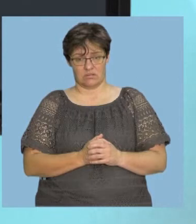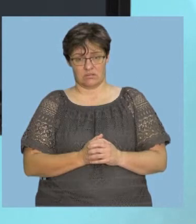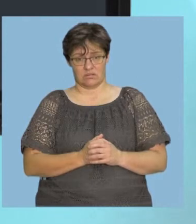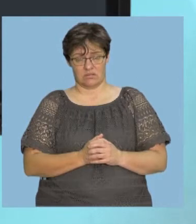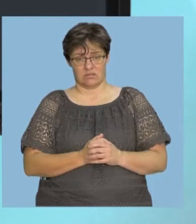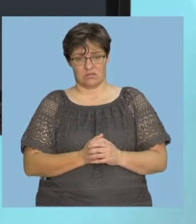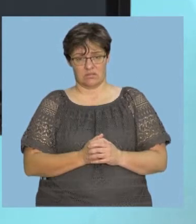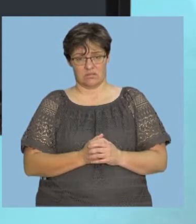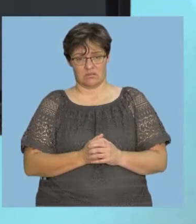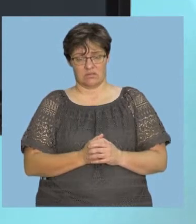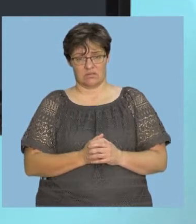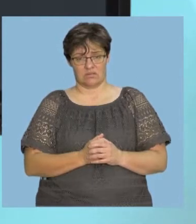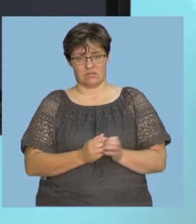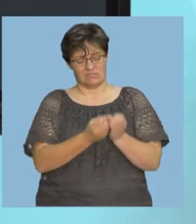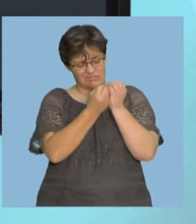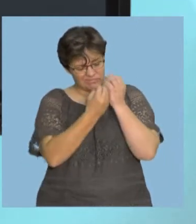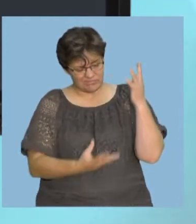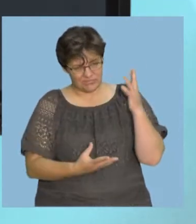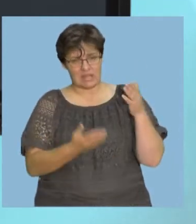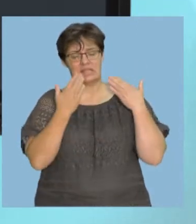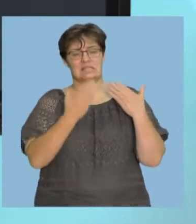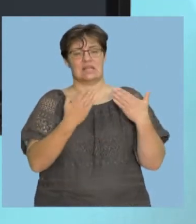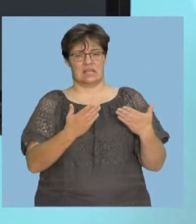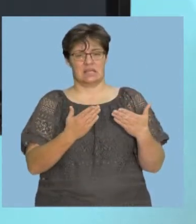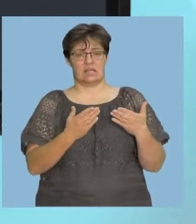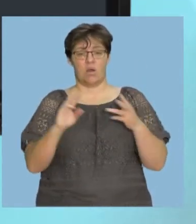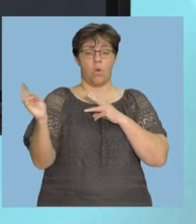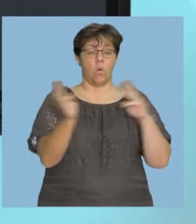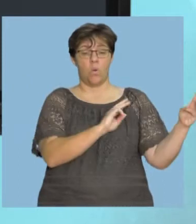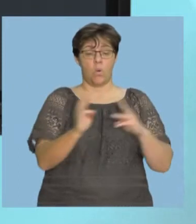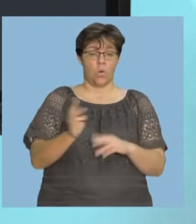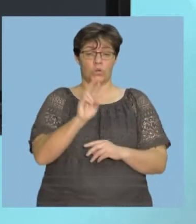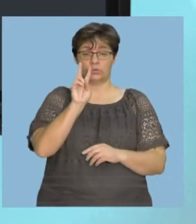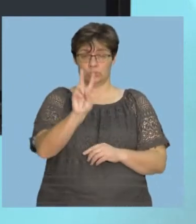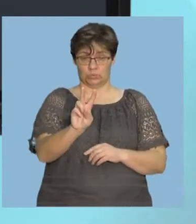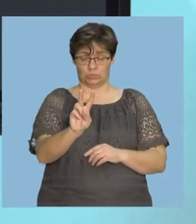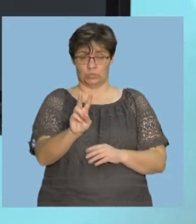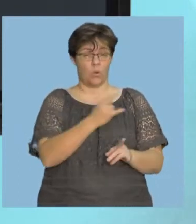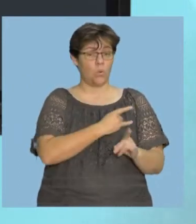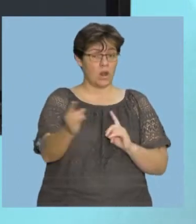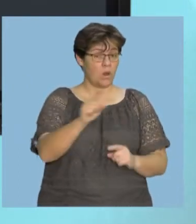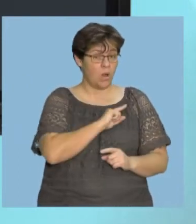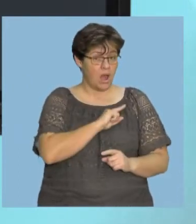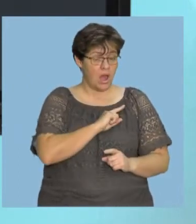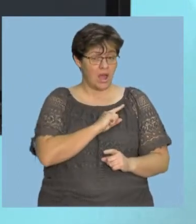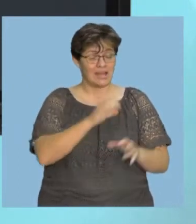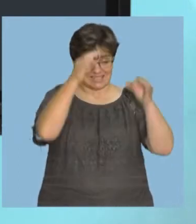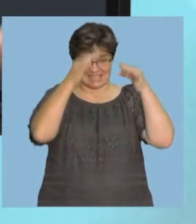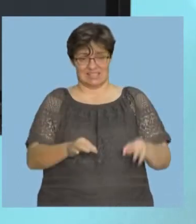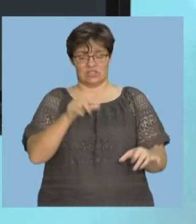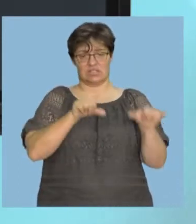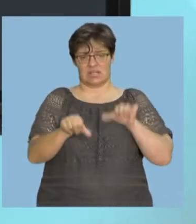actually, there's lots of study that actually World War II was won by decision science. By